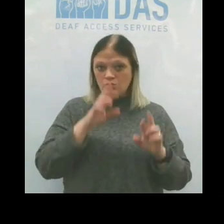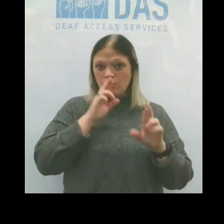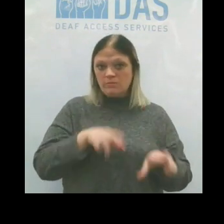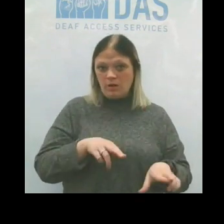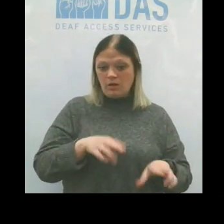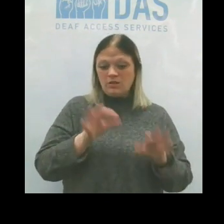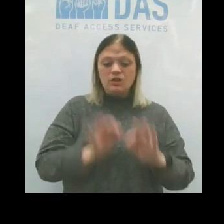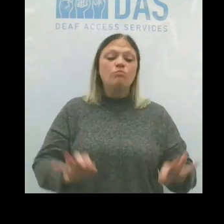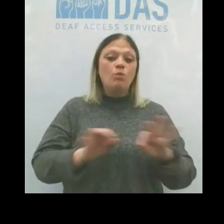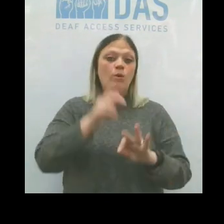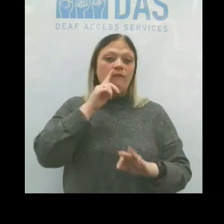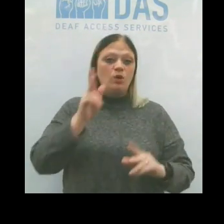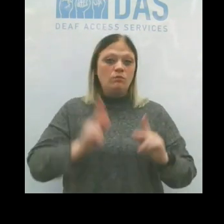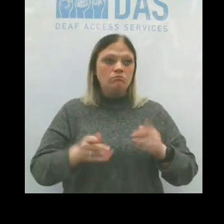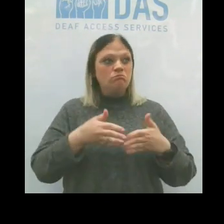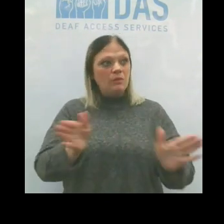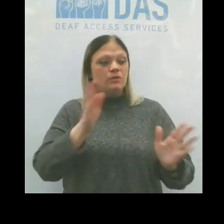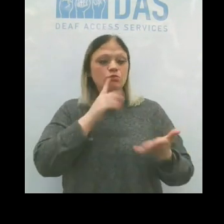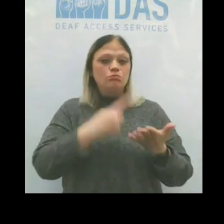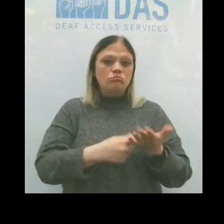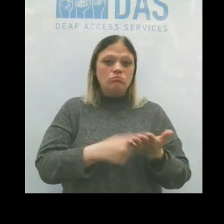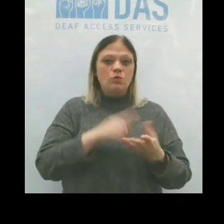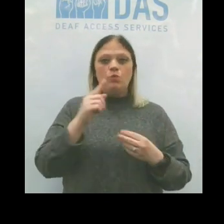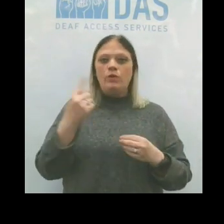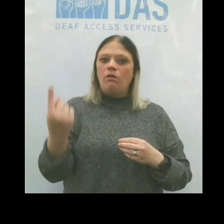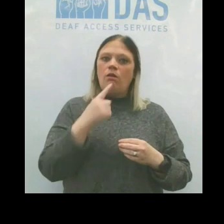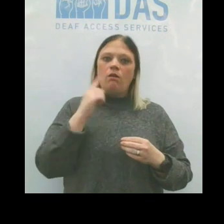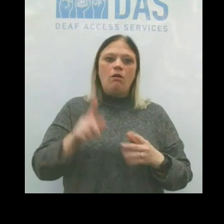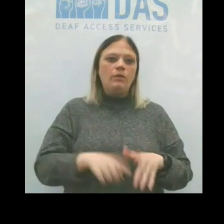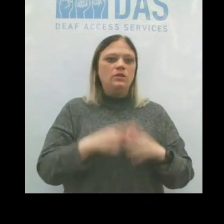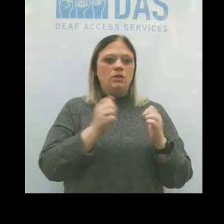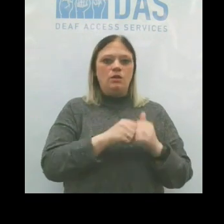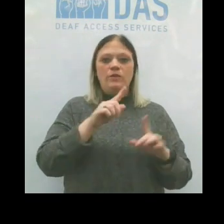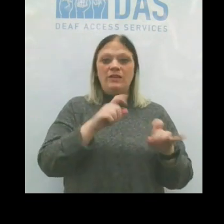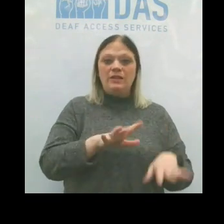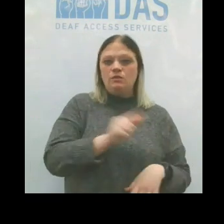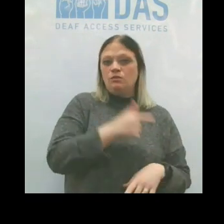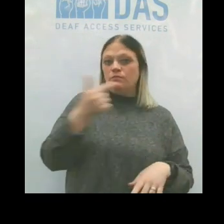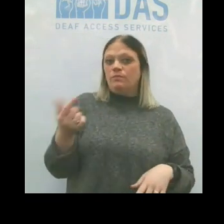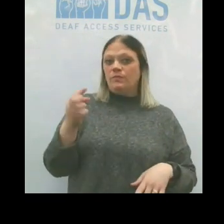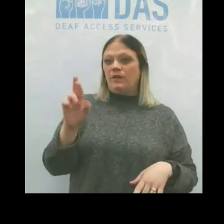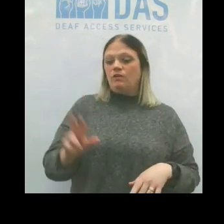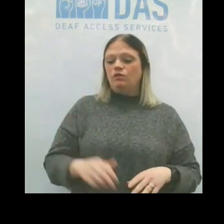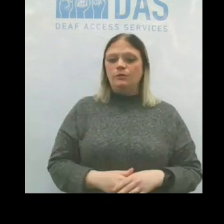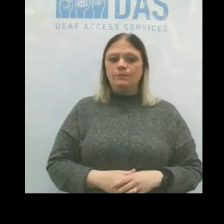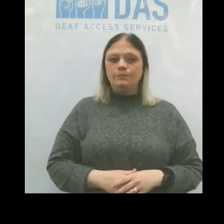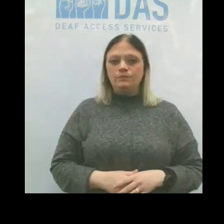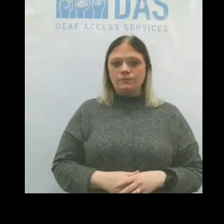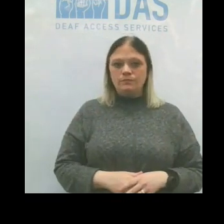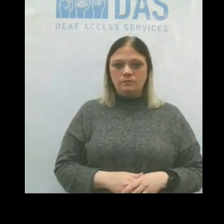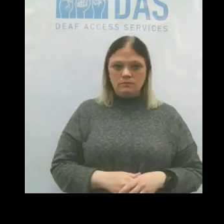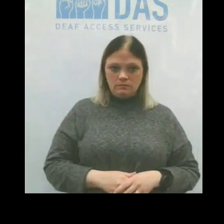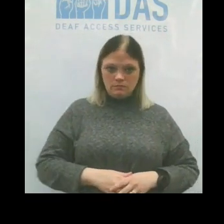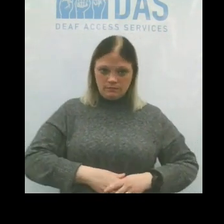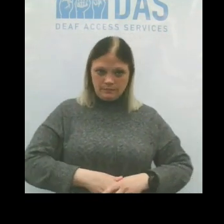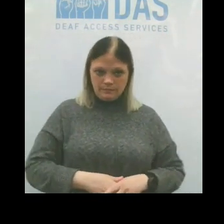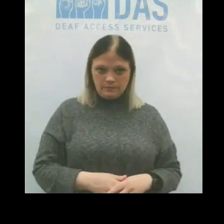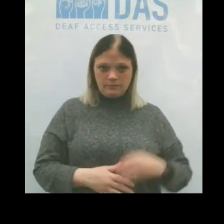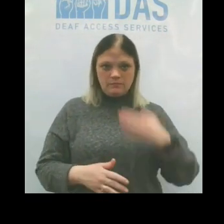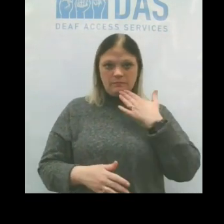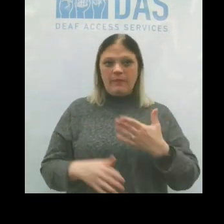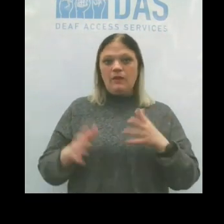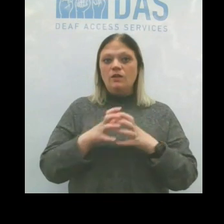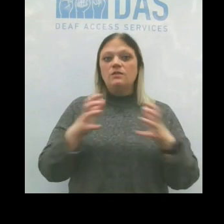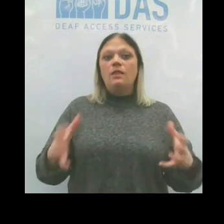important for the public to talk about, and we always start out with testing. So I'll turn it back over to Dr. Burstein. Thank you. So there are a lot